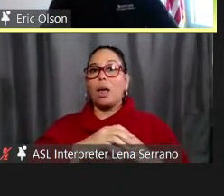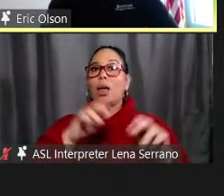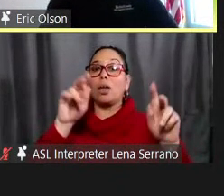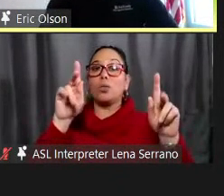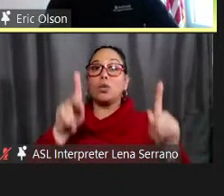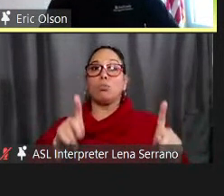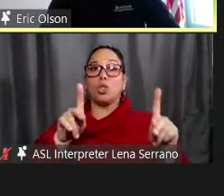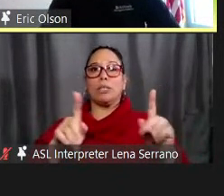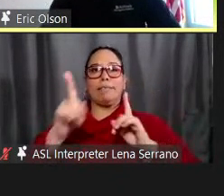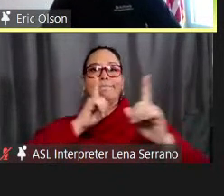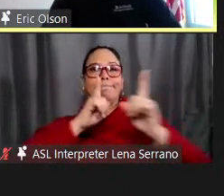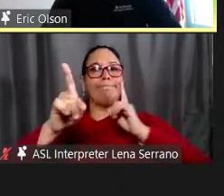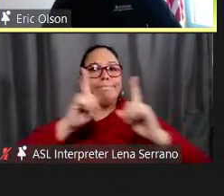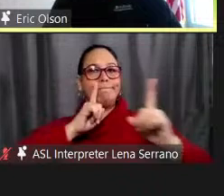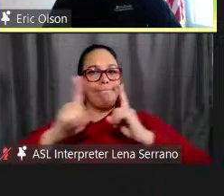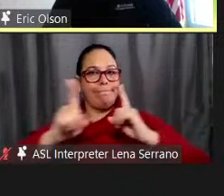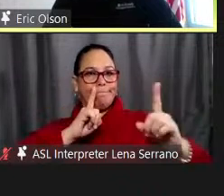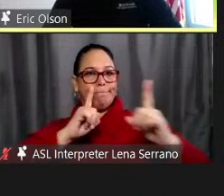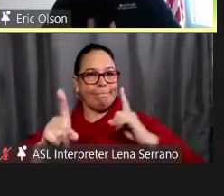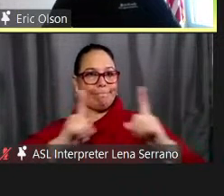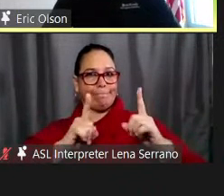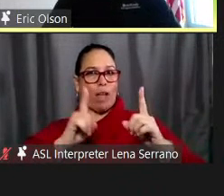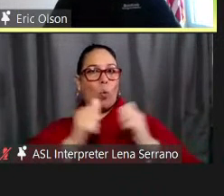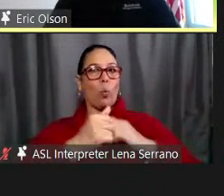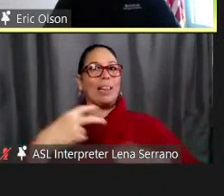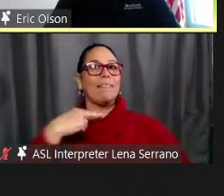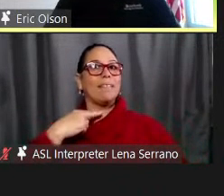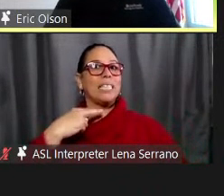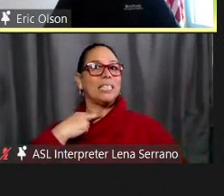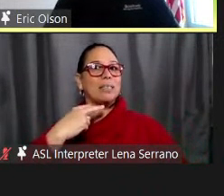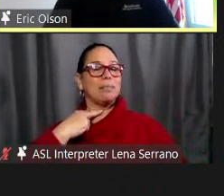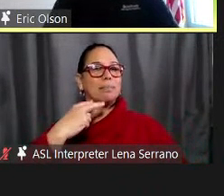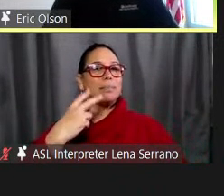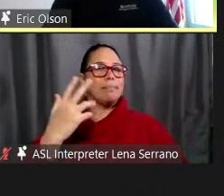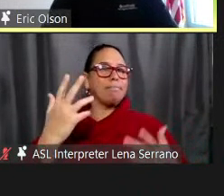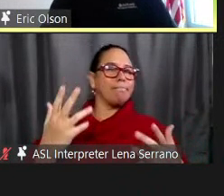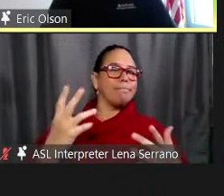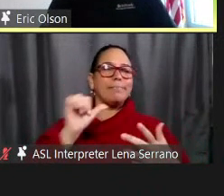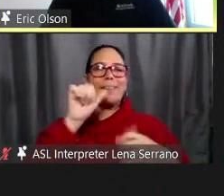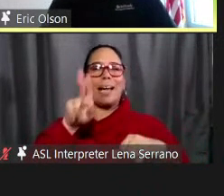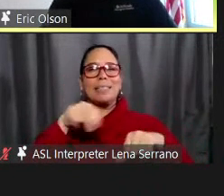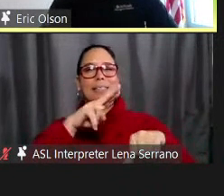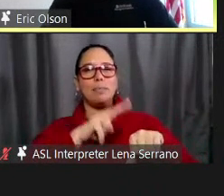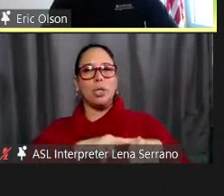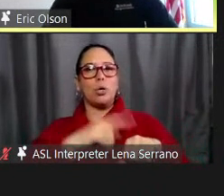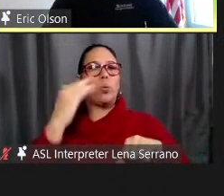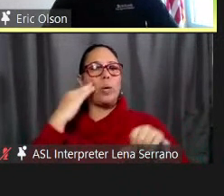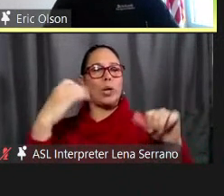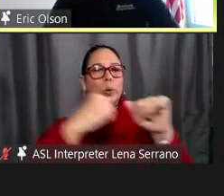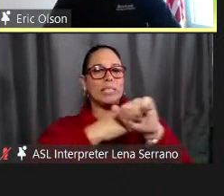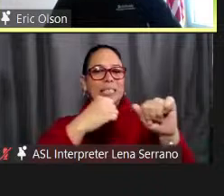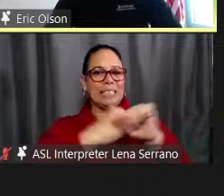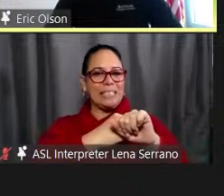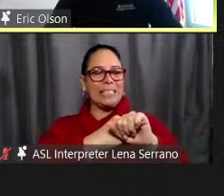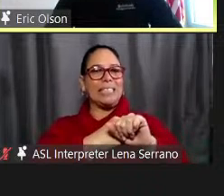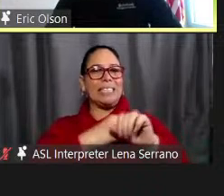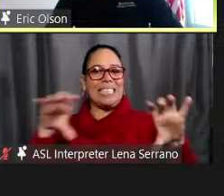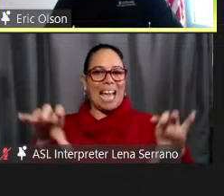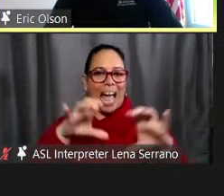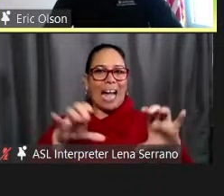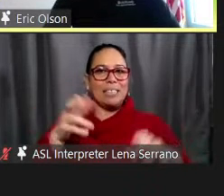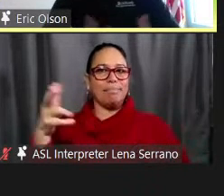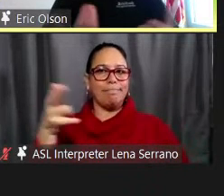into dialogue with his intended victims, which is atypical of these types of events. What we know statistically in these active assailant events,